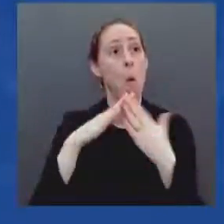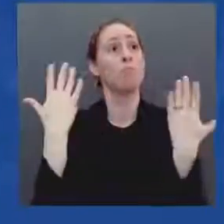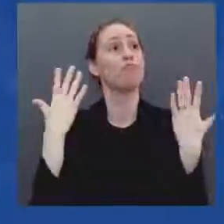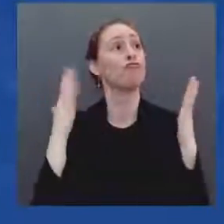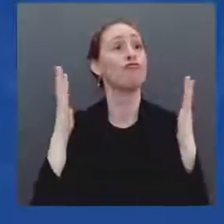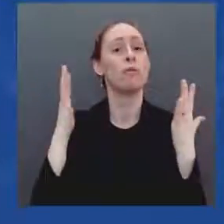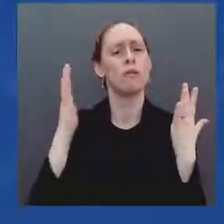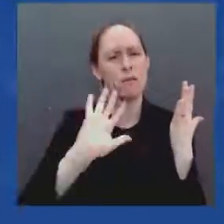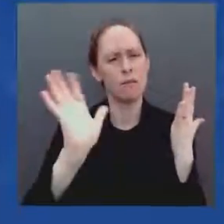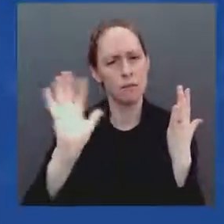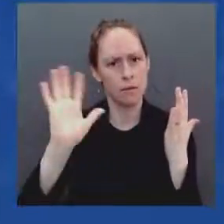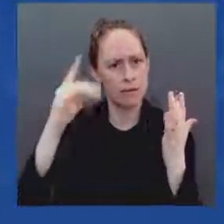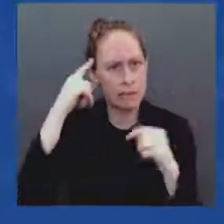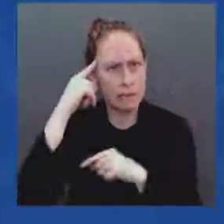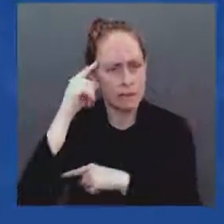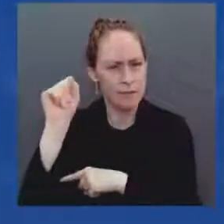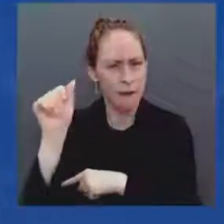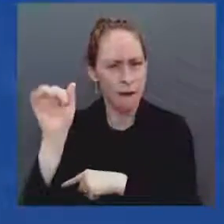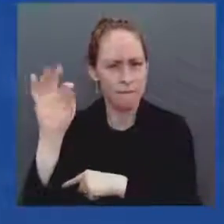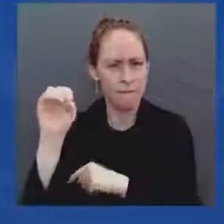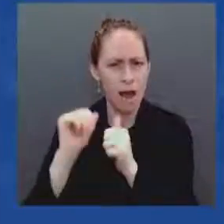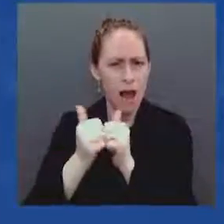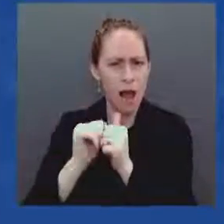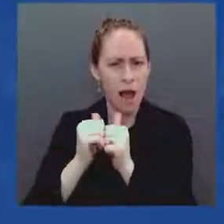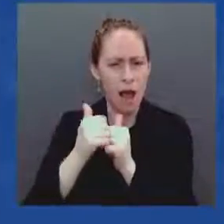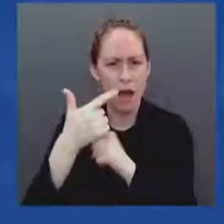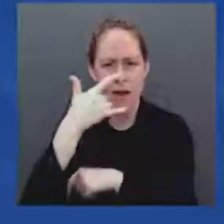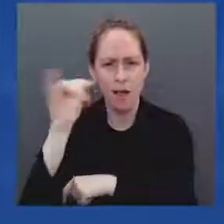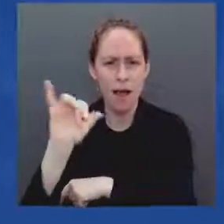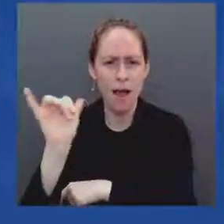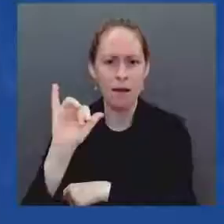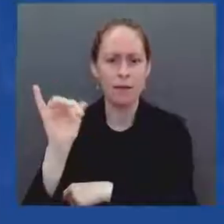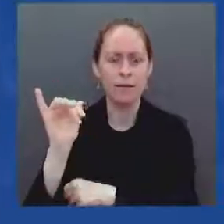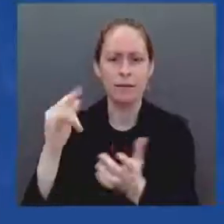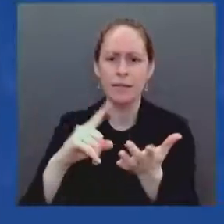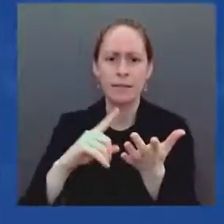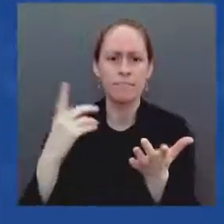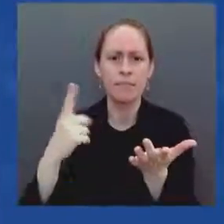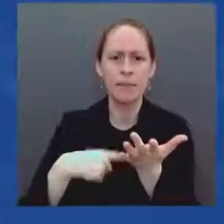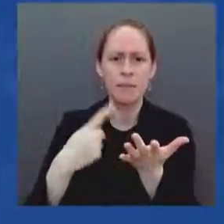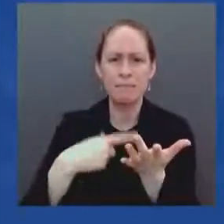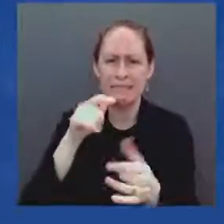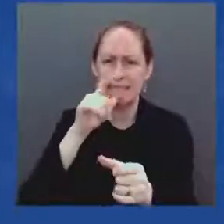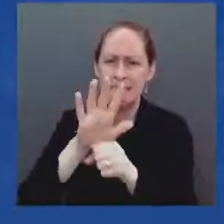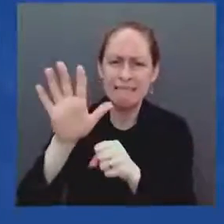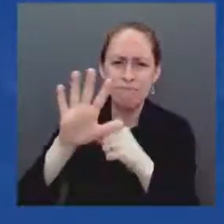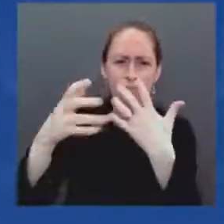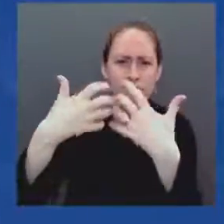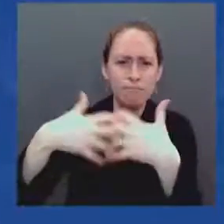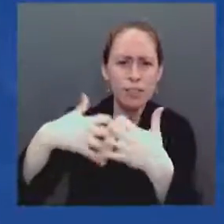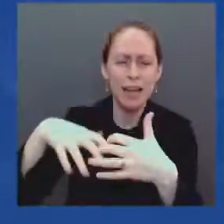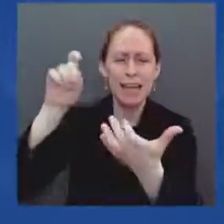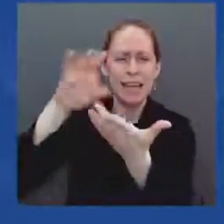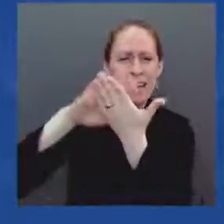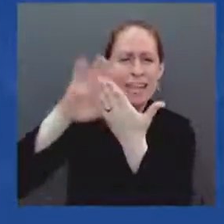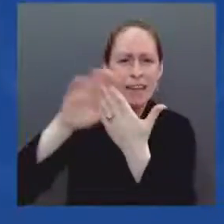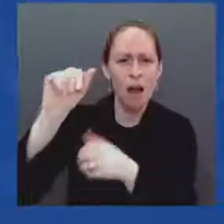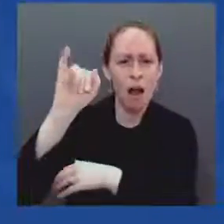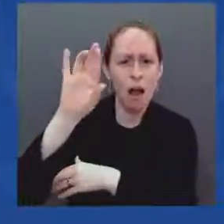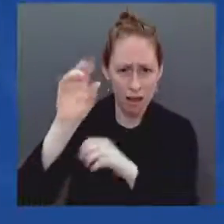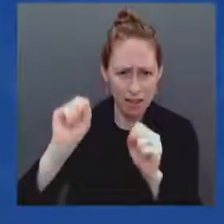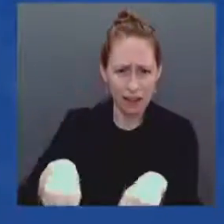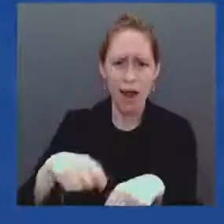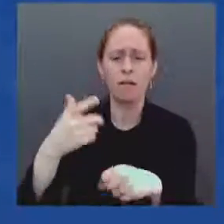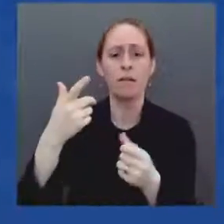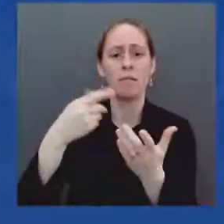with ventilation to cleaning school buses and everything in between. There's no reason why we can't keep our